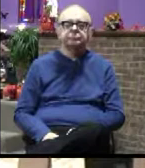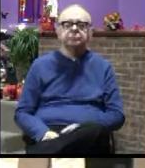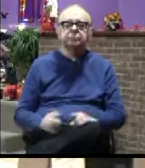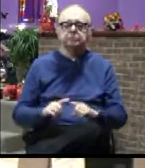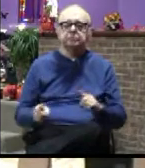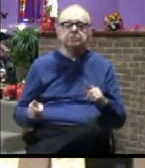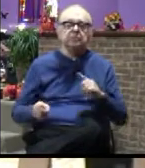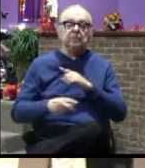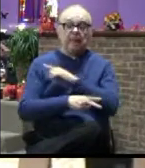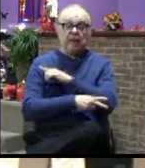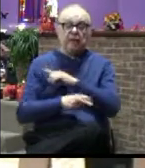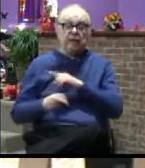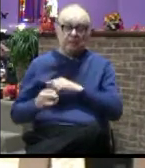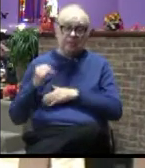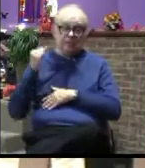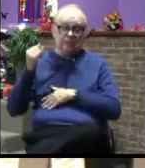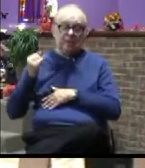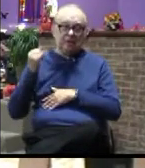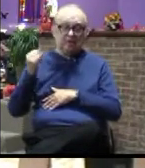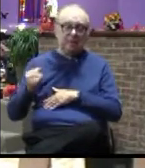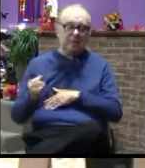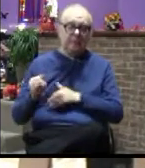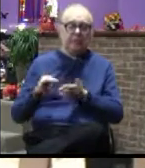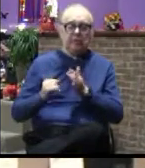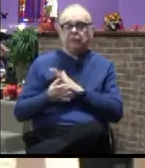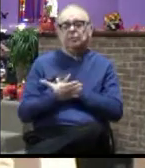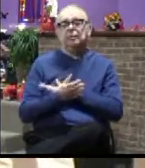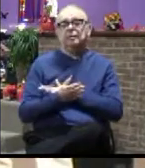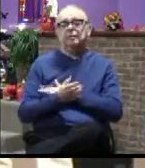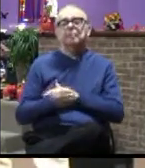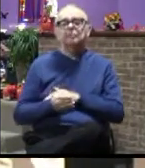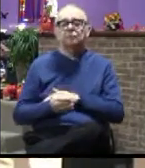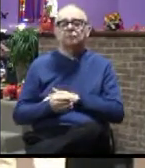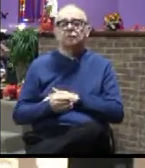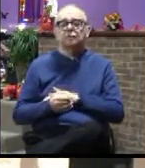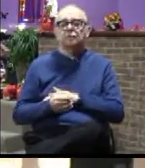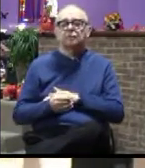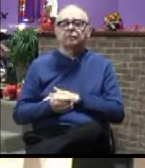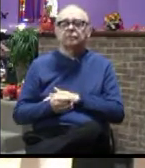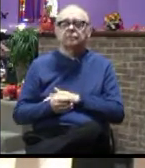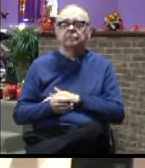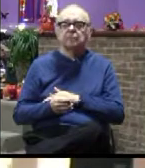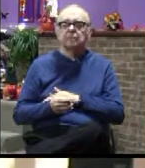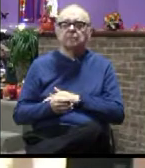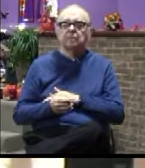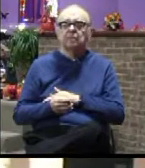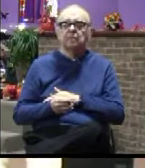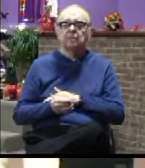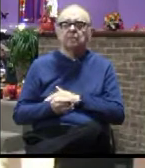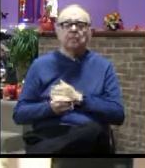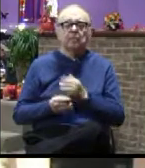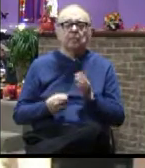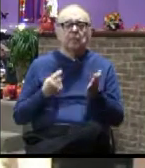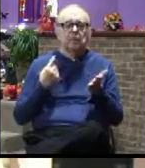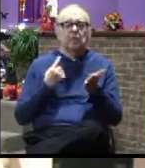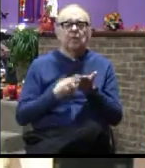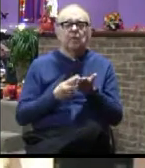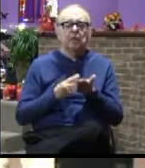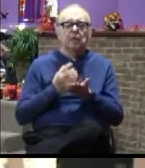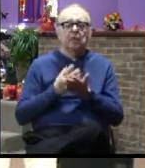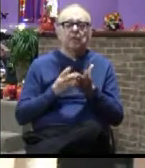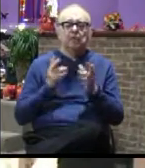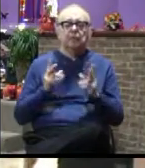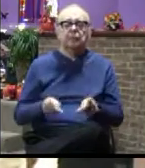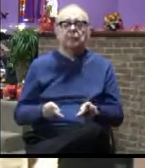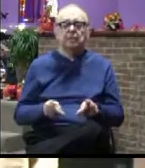But he had stolen the inheritance. Well, this morning, we're going to talk